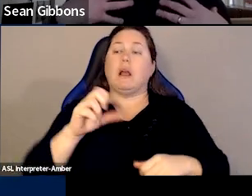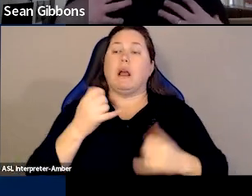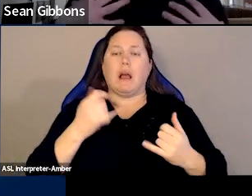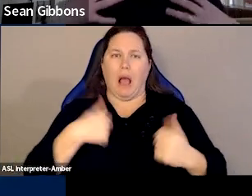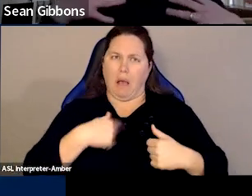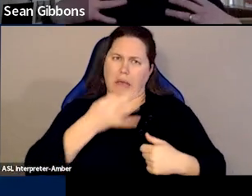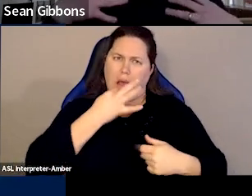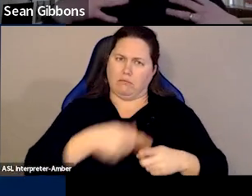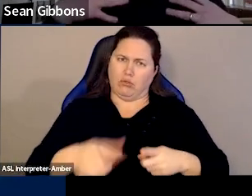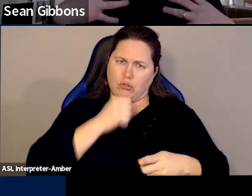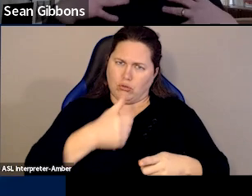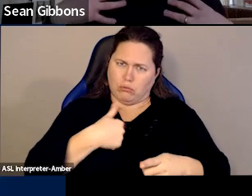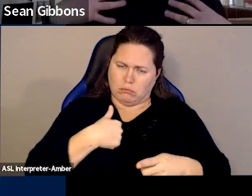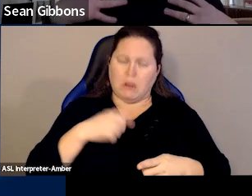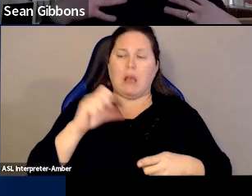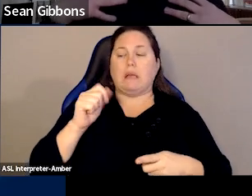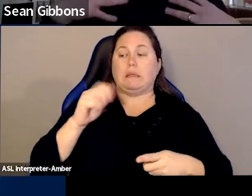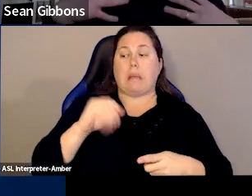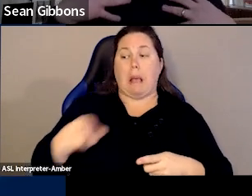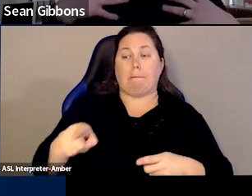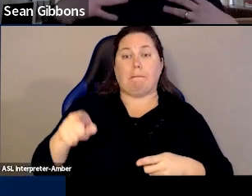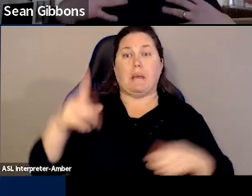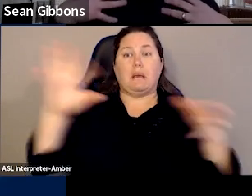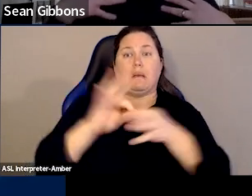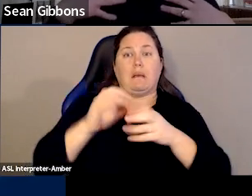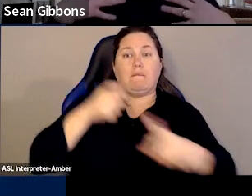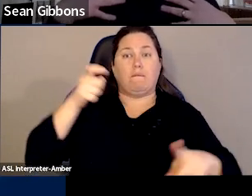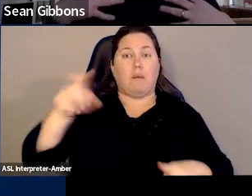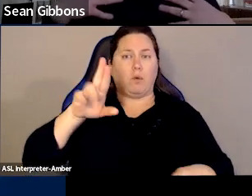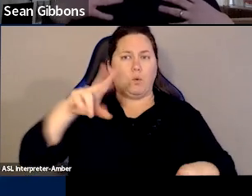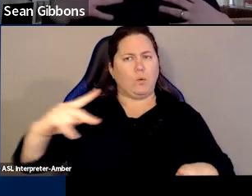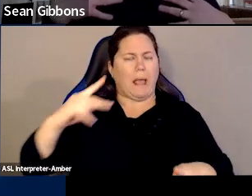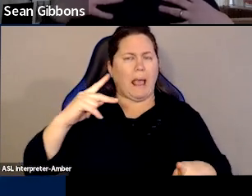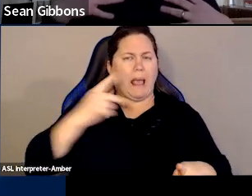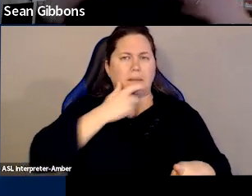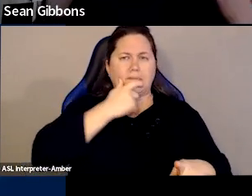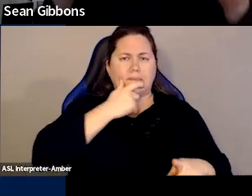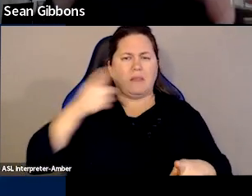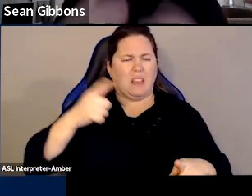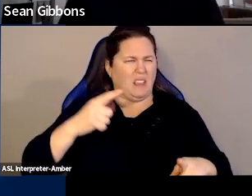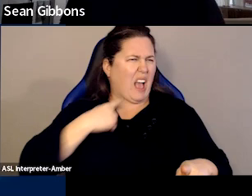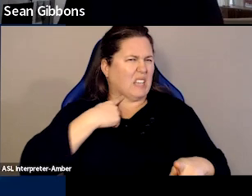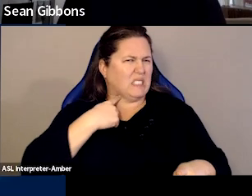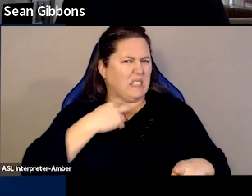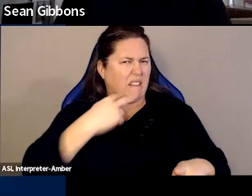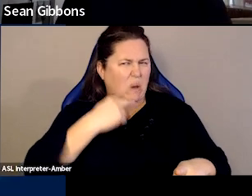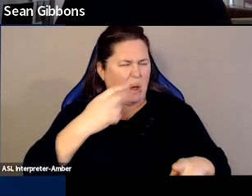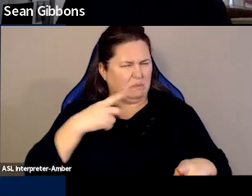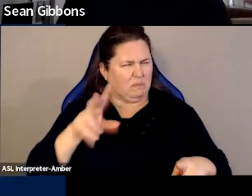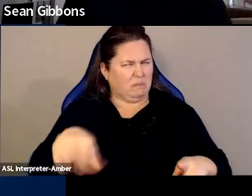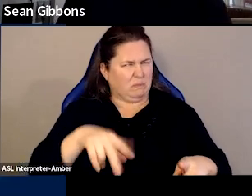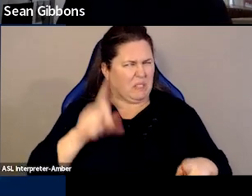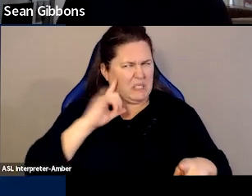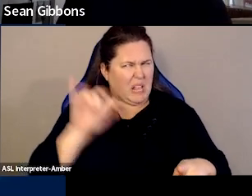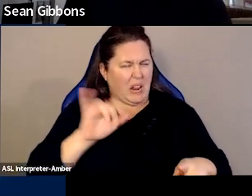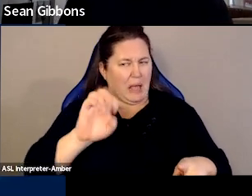He's kind enough. He's joining us from the UK. If you hear an accent and you think, gosh, he kind of sounds like a Beatle, well, of course he does. He's from Liverpool. And so